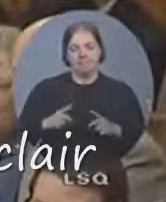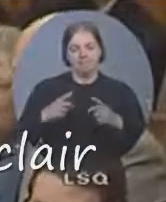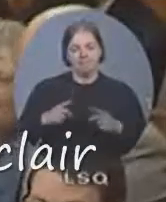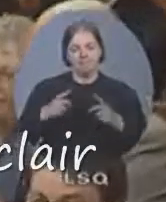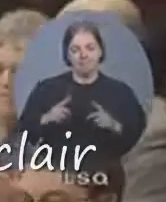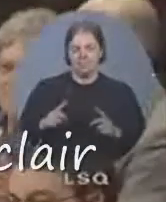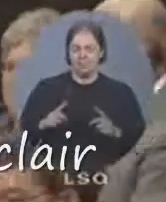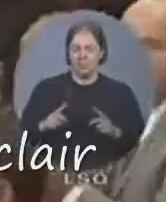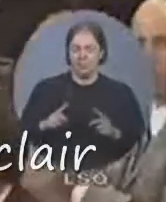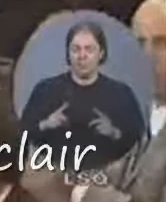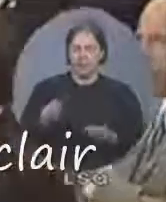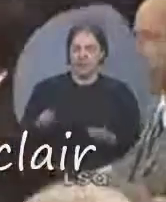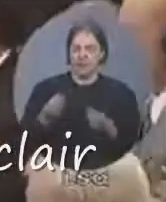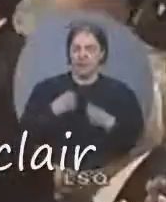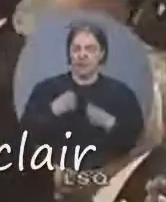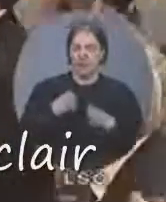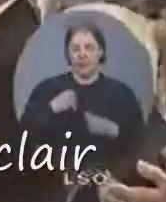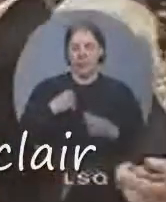subservient.